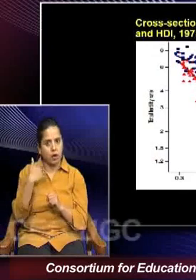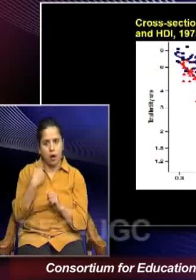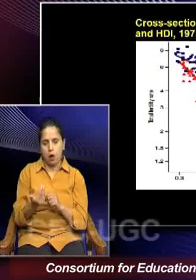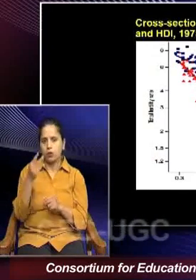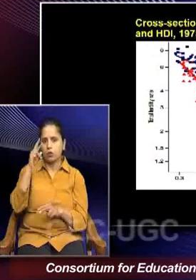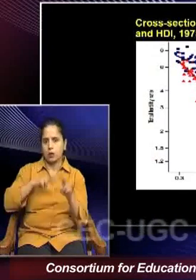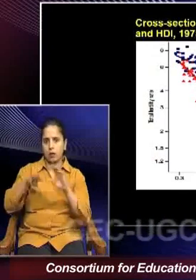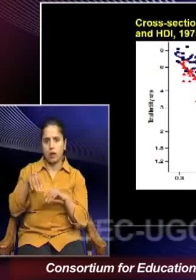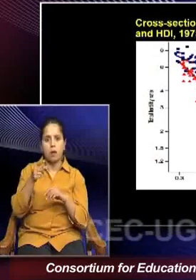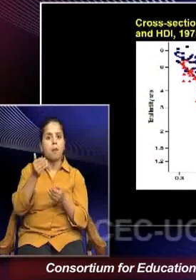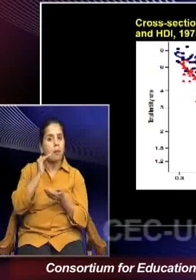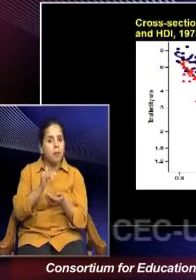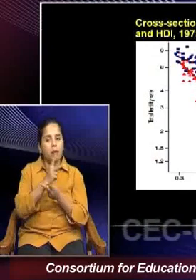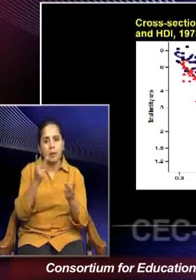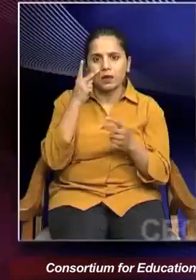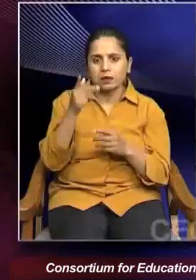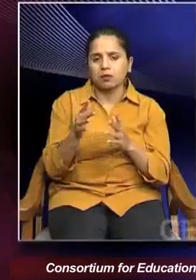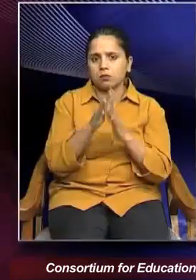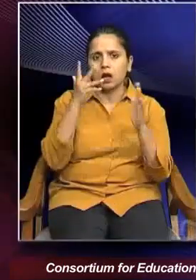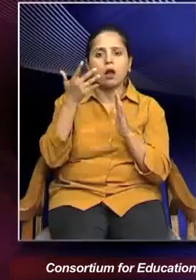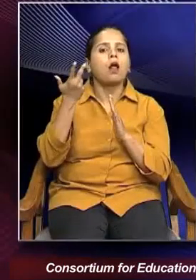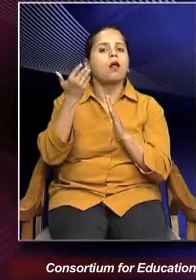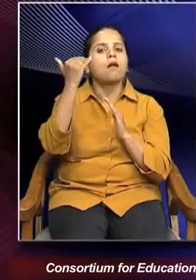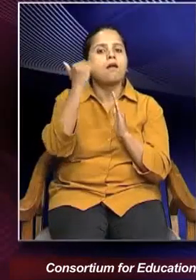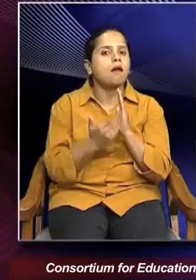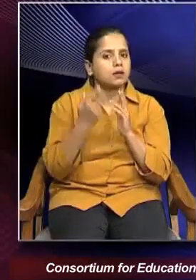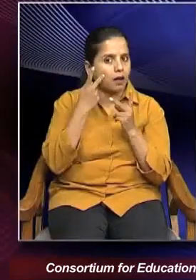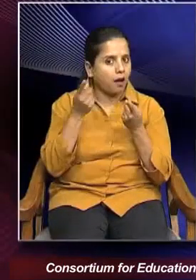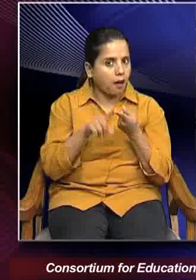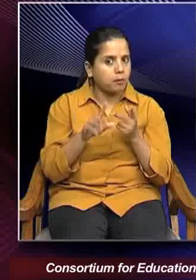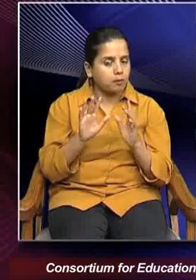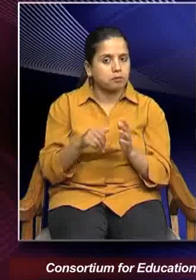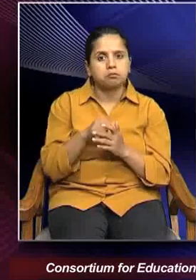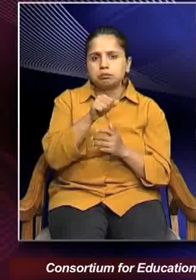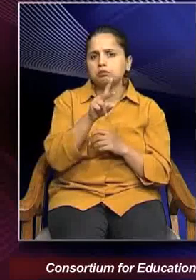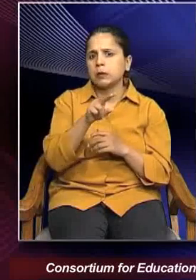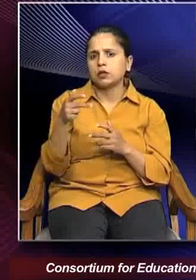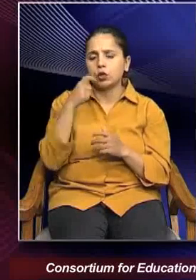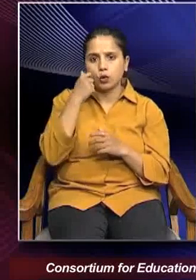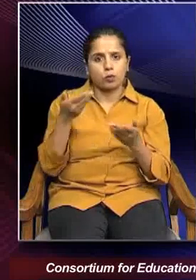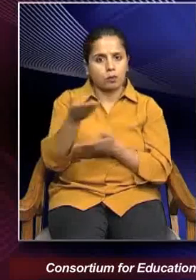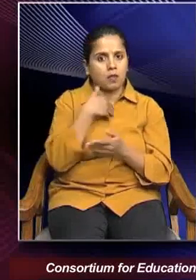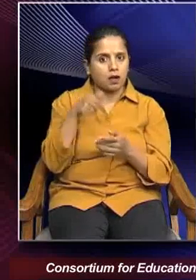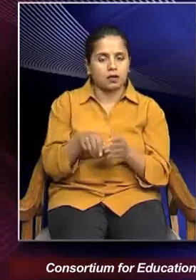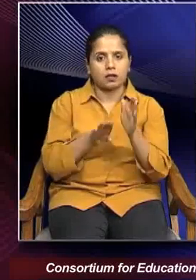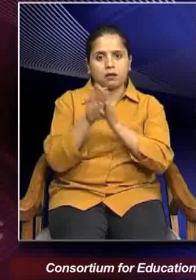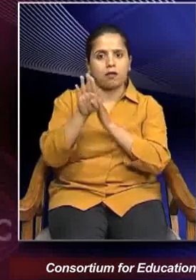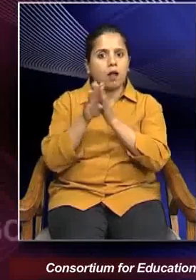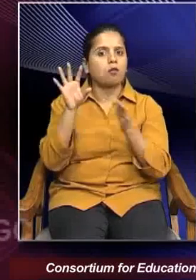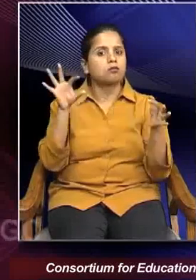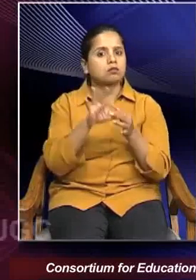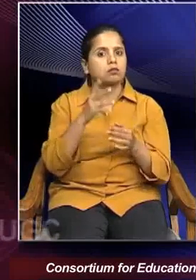that the fertility levels drastically comes down, which means that human development is linked